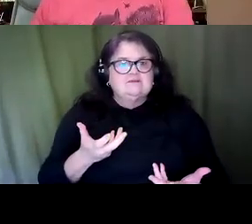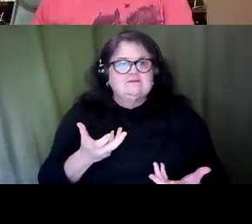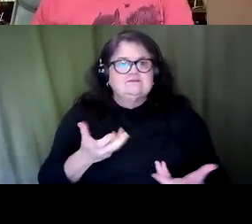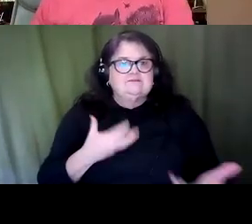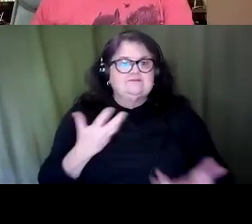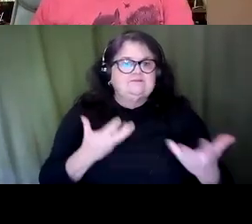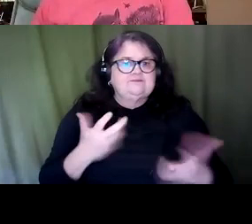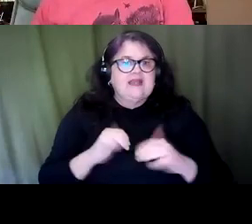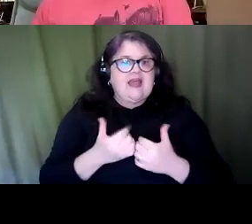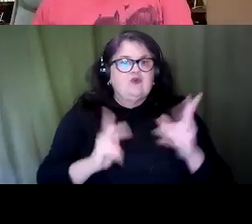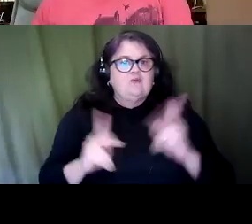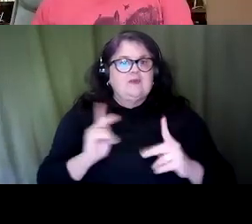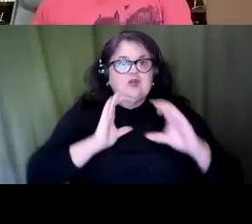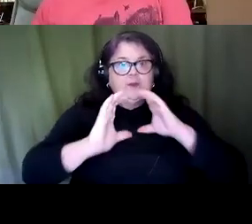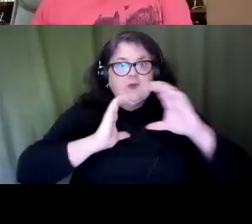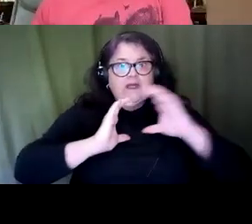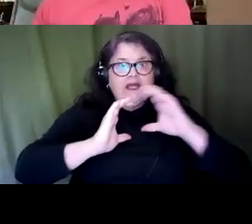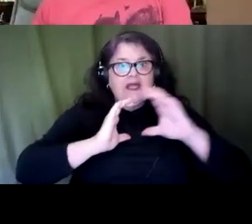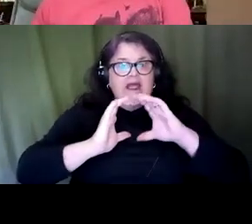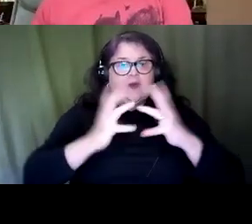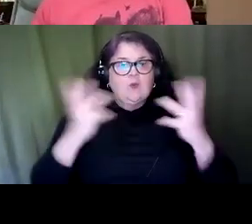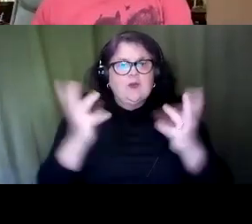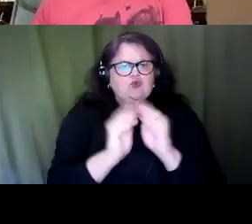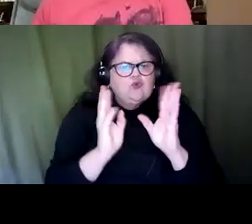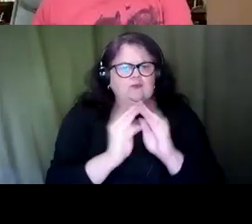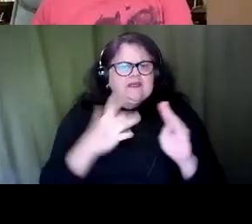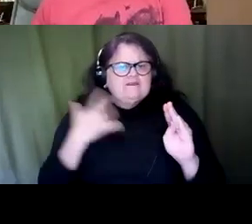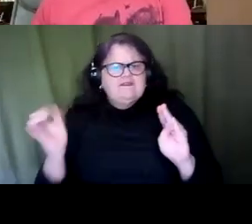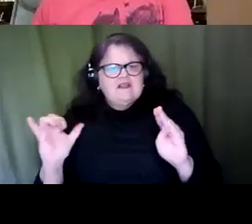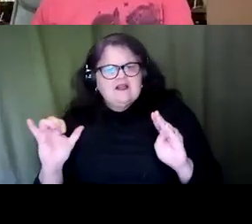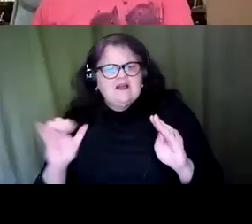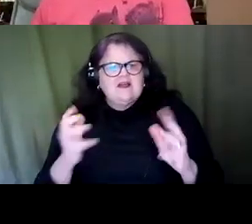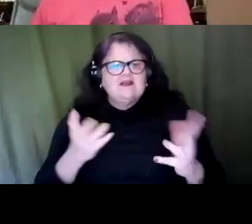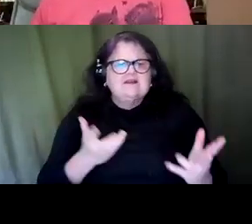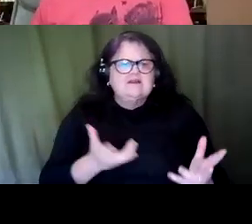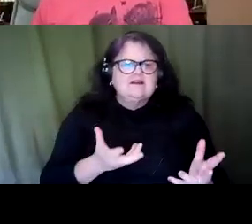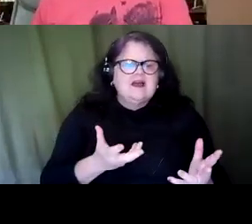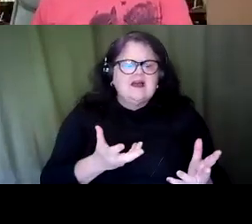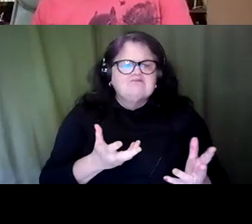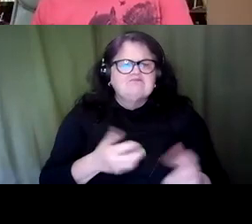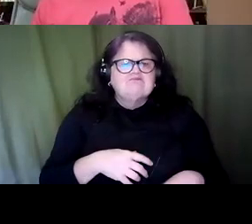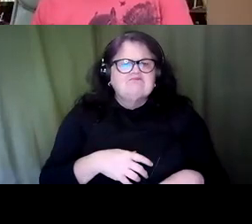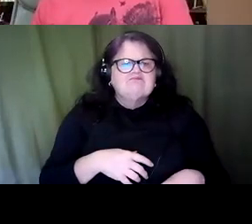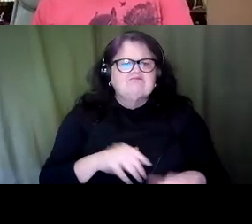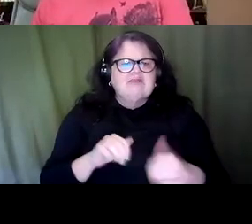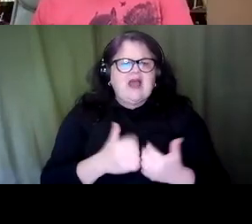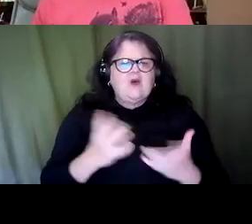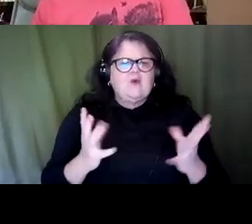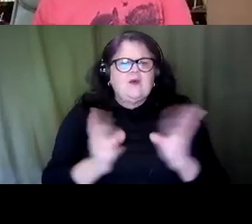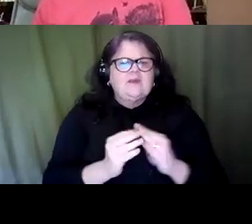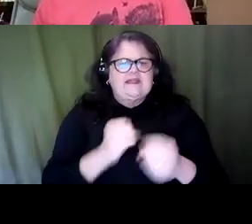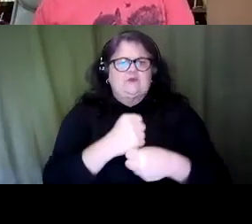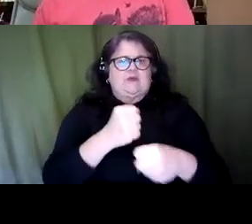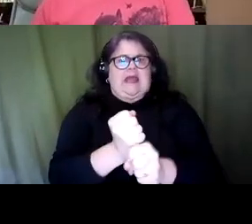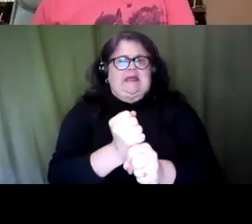how do people communicate, what do meetings feel like, how are meetings created